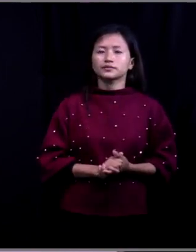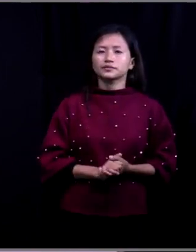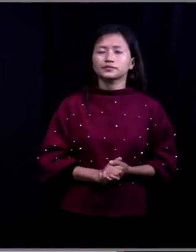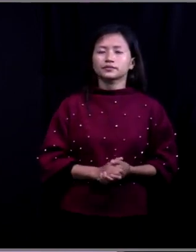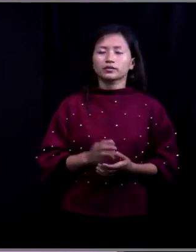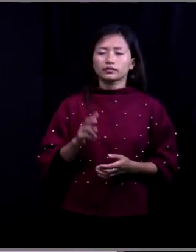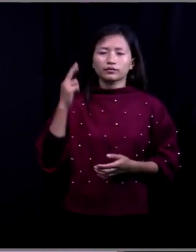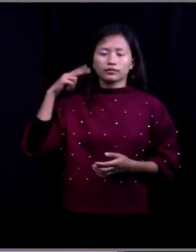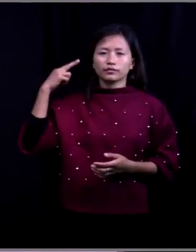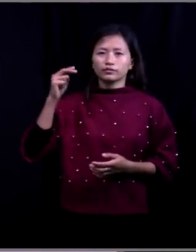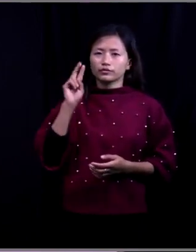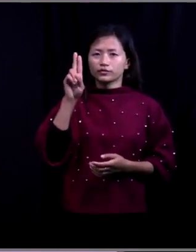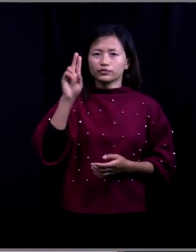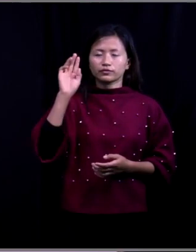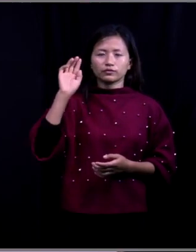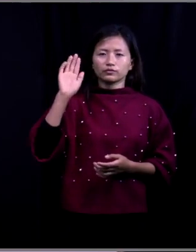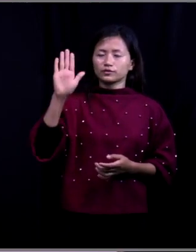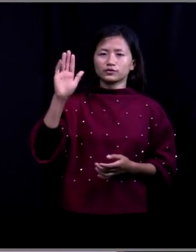Therefore, if we have 52 moles,